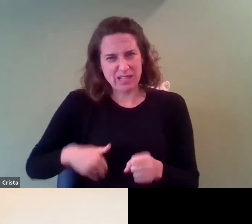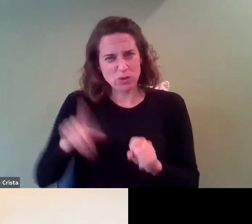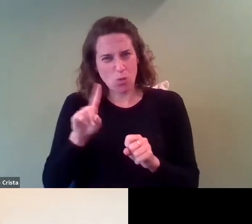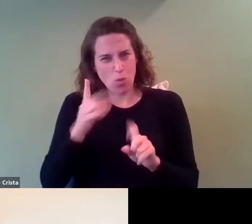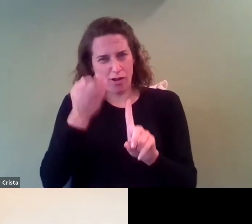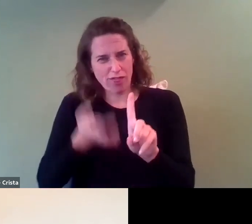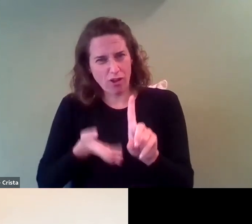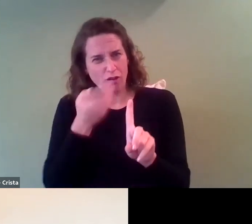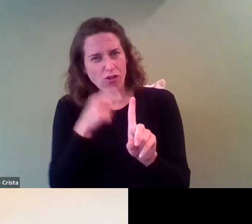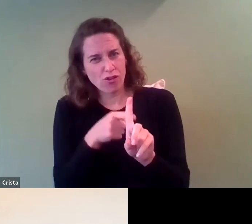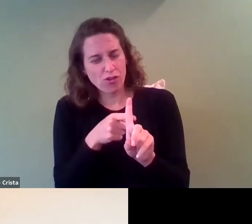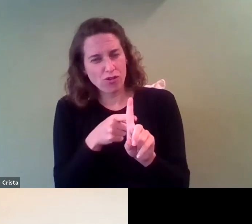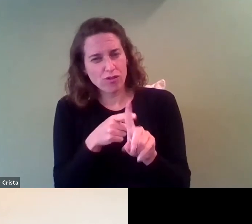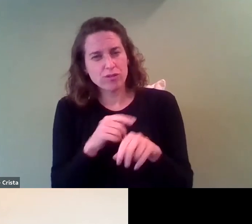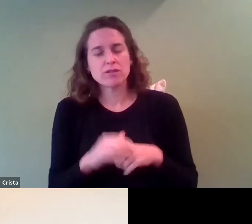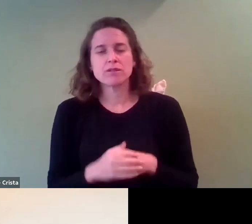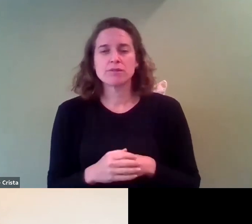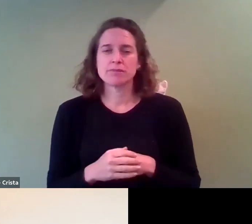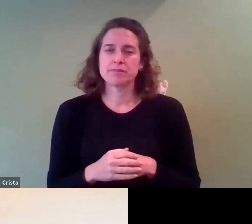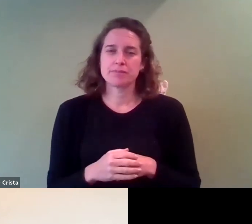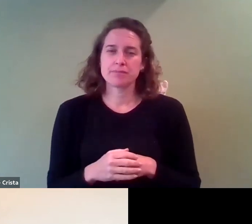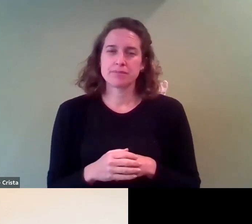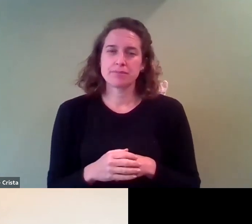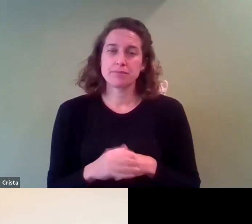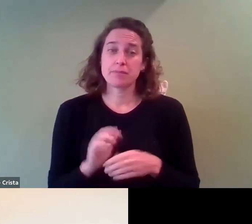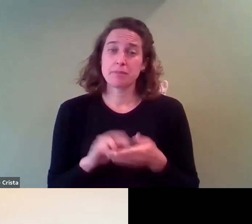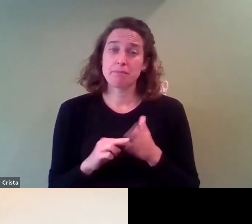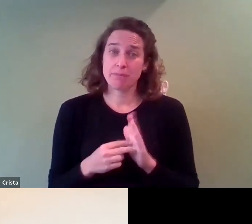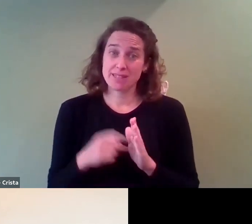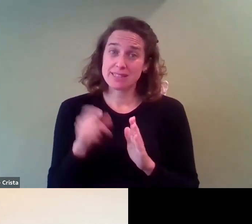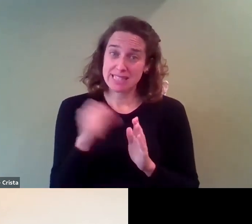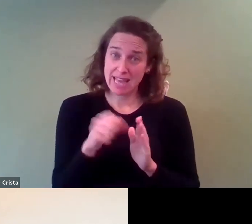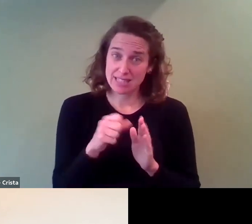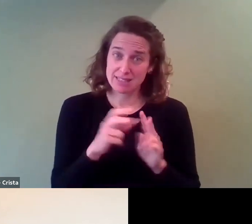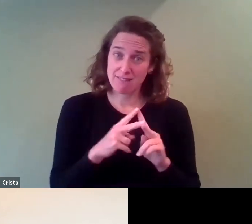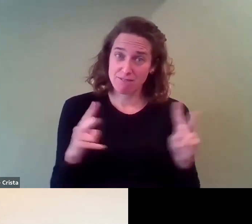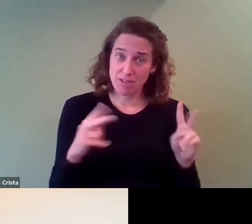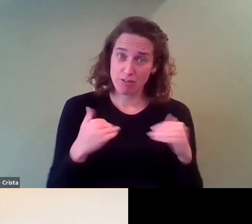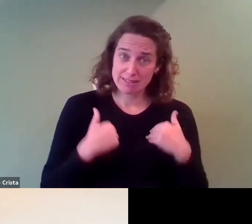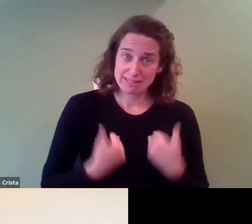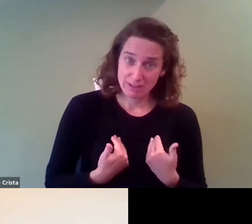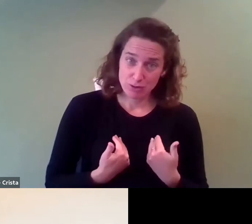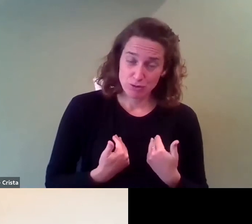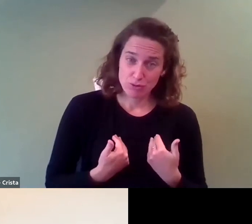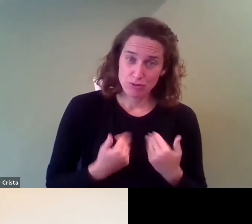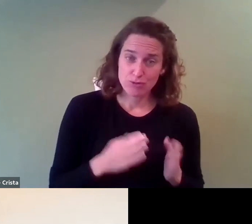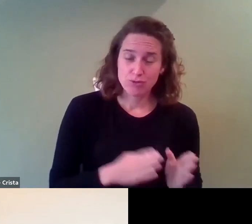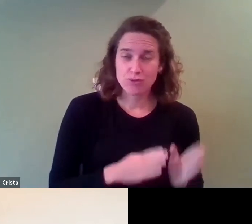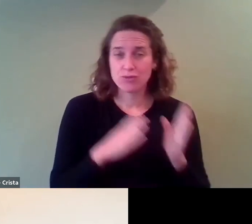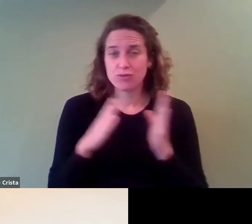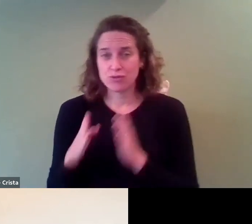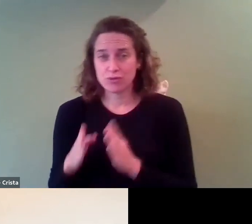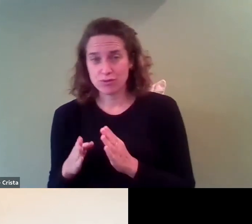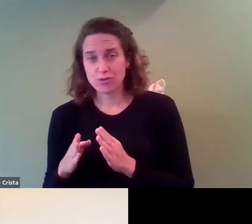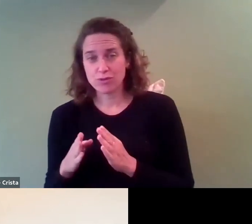So, on the one hand, that means we're very tired. On the other hand, it means that we are